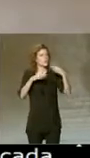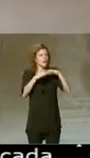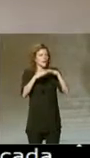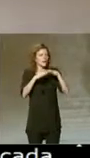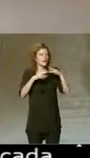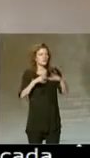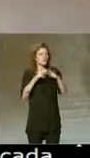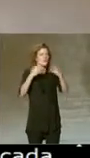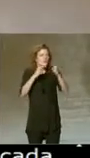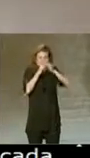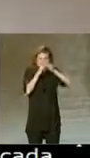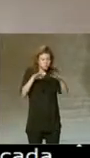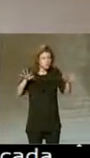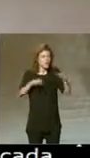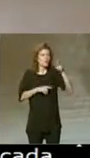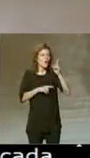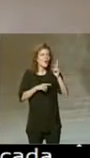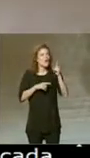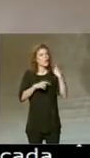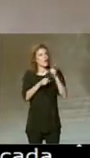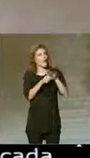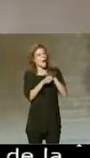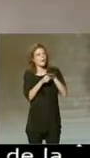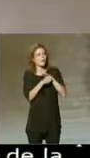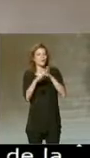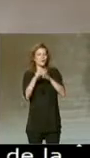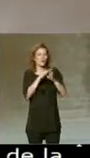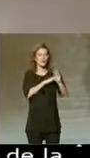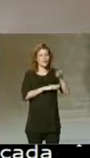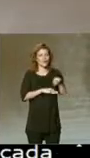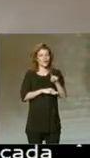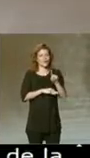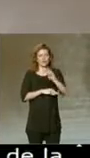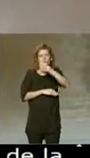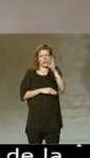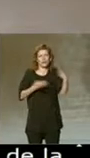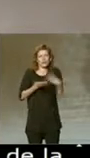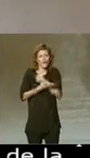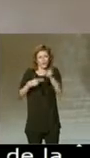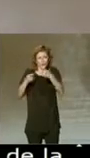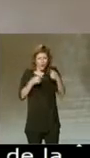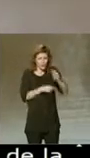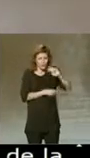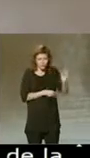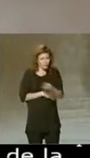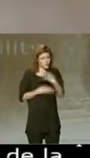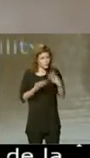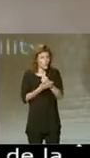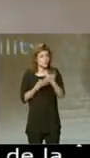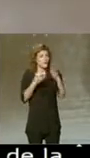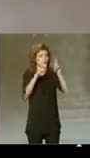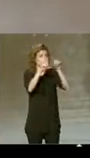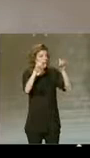cascade effect, which not only works in the field of accessibility, but in every single